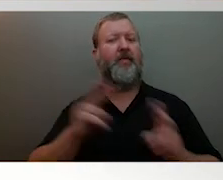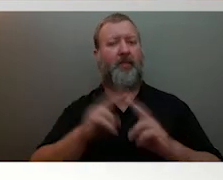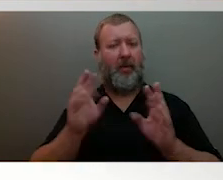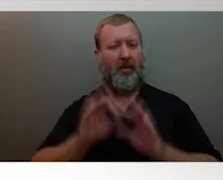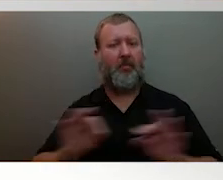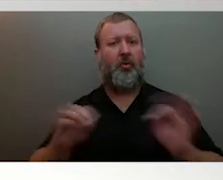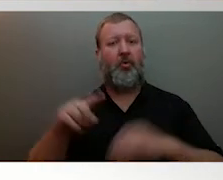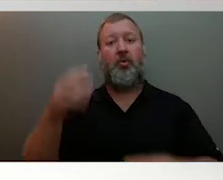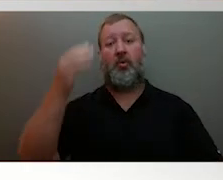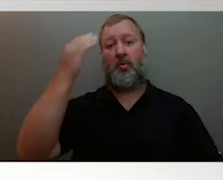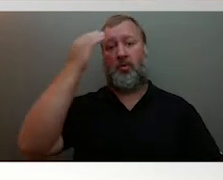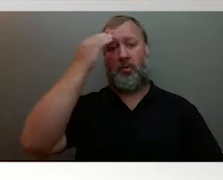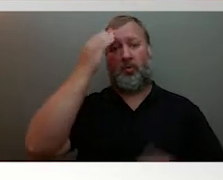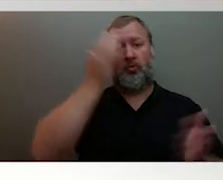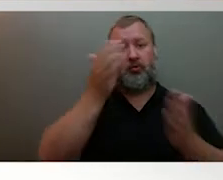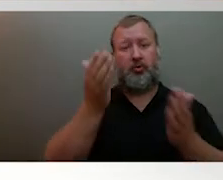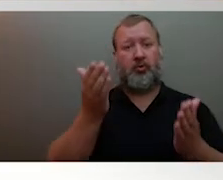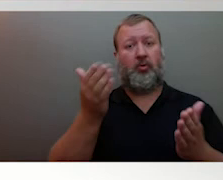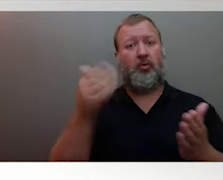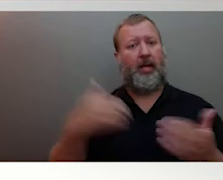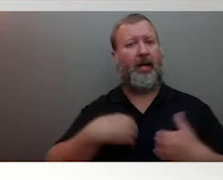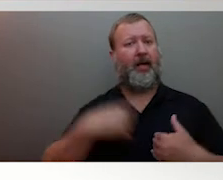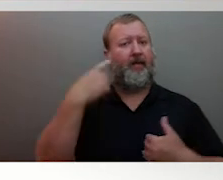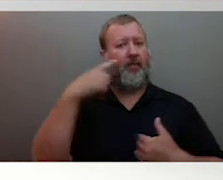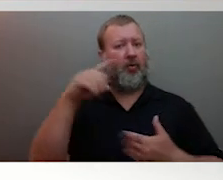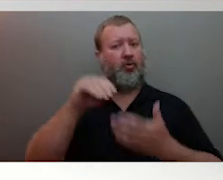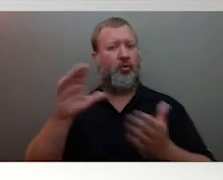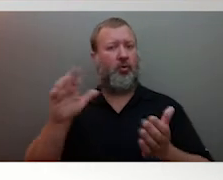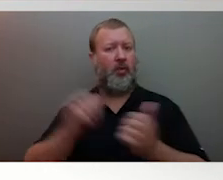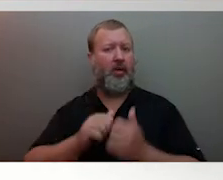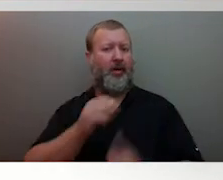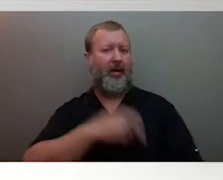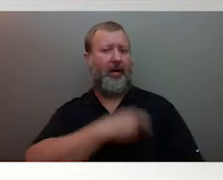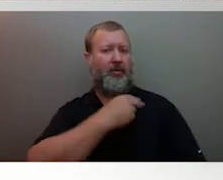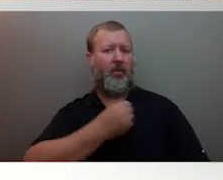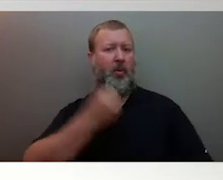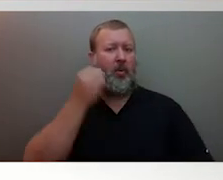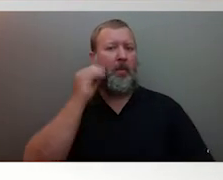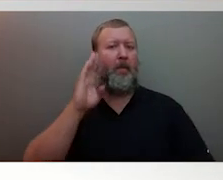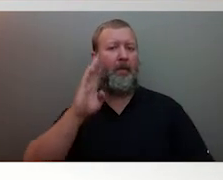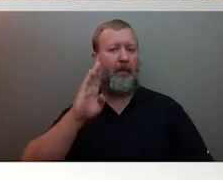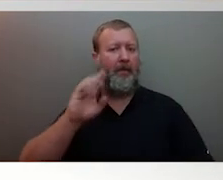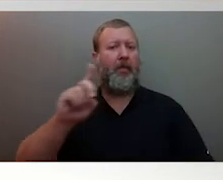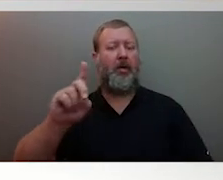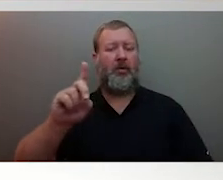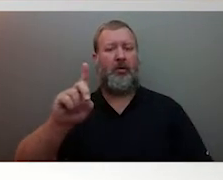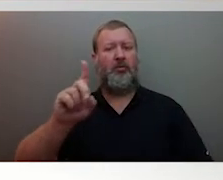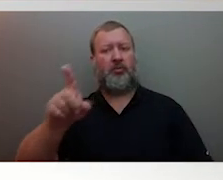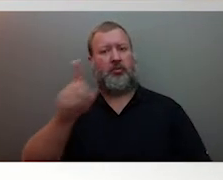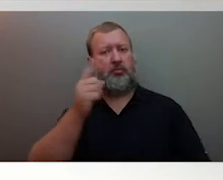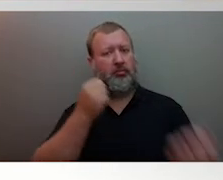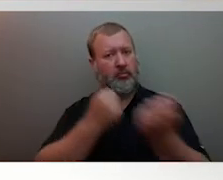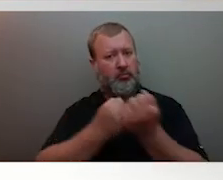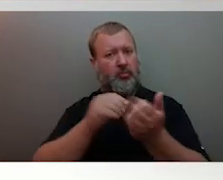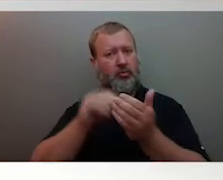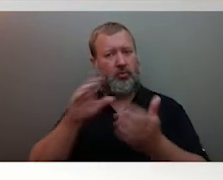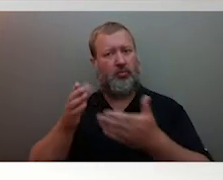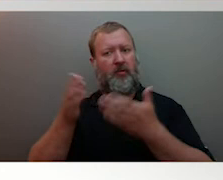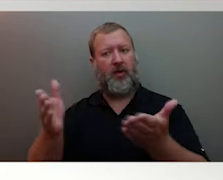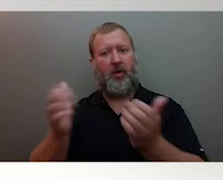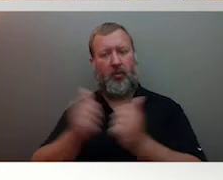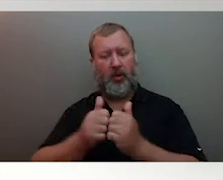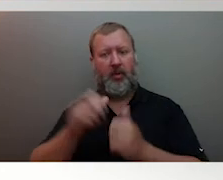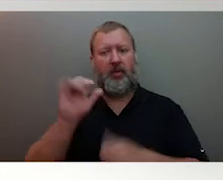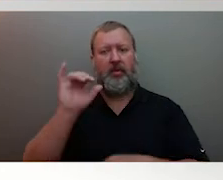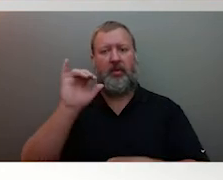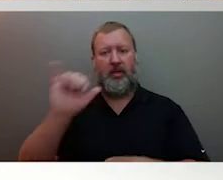important that you know what services are out there for students for hospital homebound so that you can advocate for your student to make sure that they are provided with